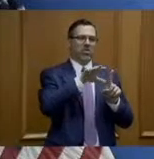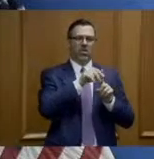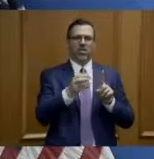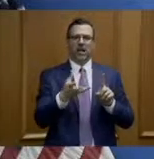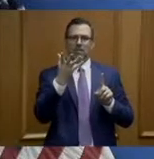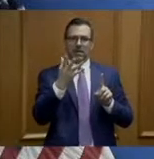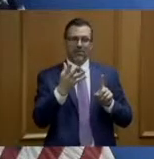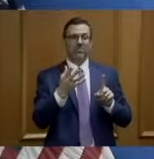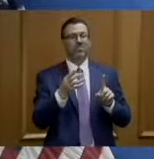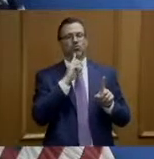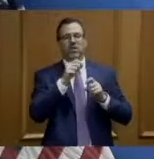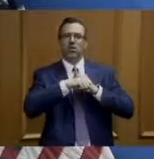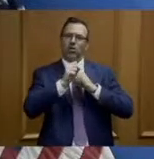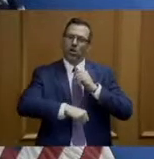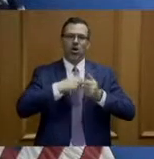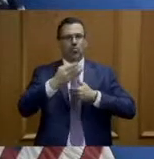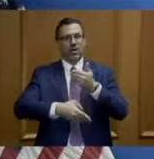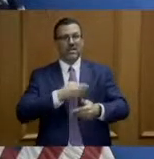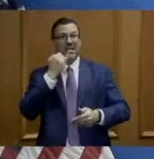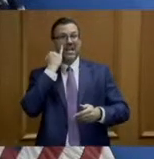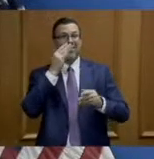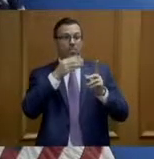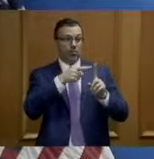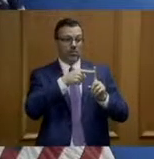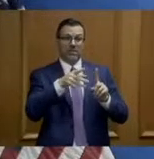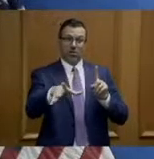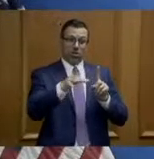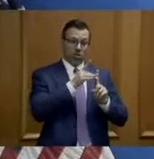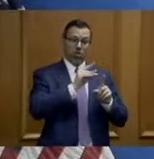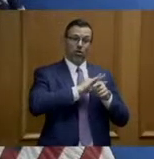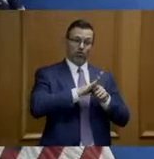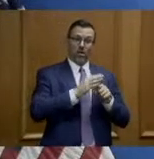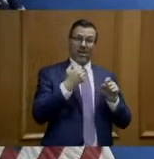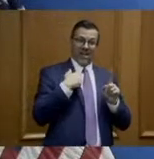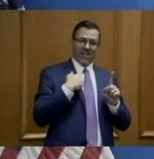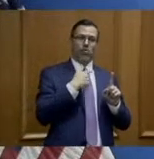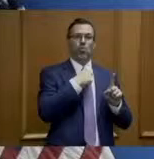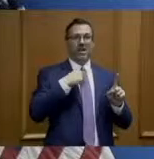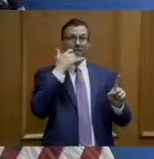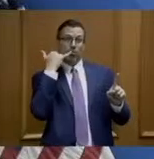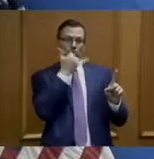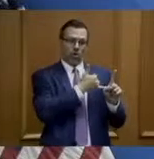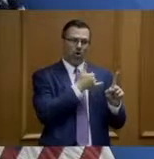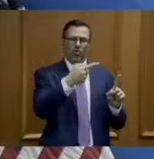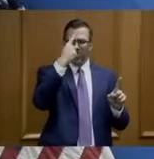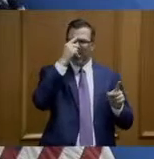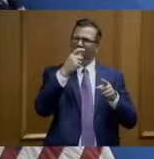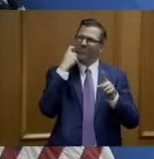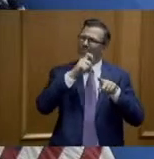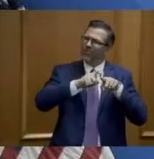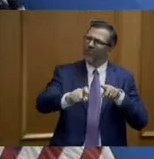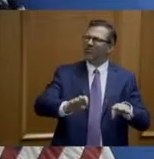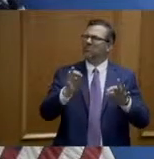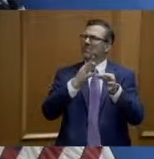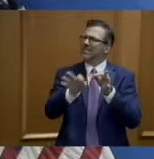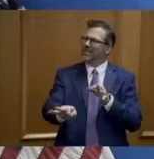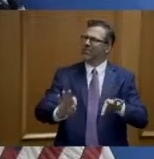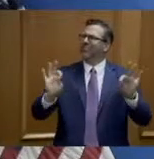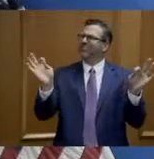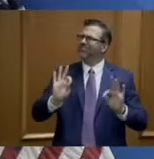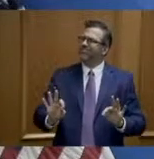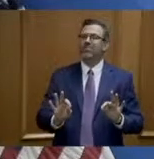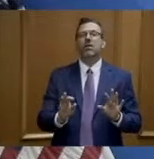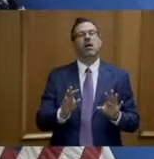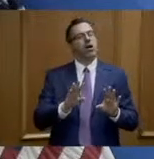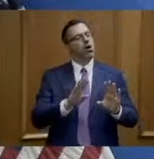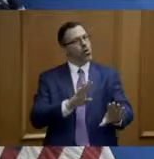call people when they test positive. And even though it sounds simple and it's hard to understand how sometimes we